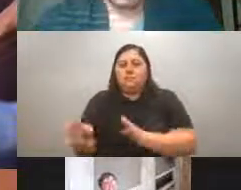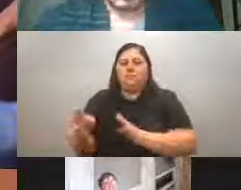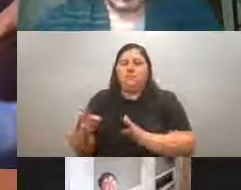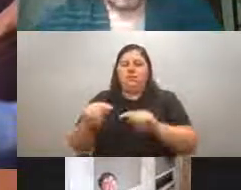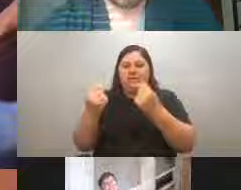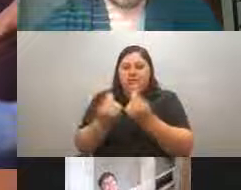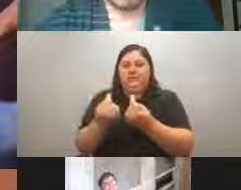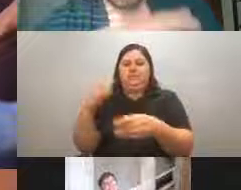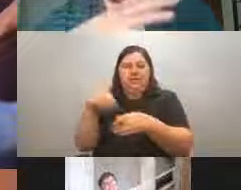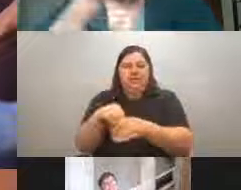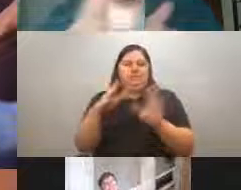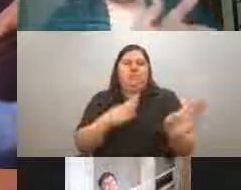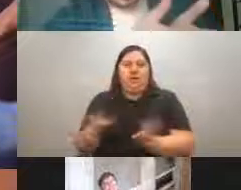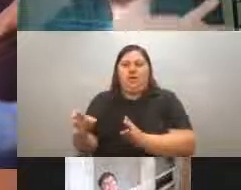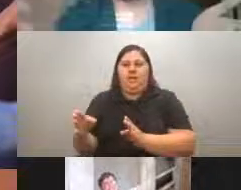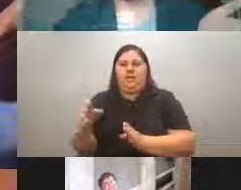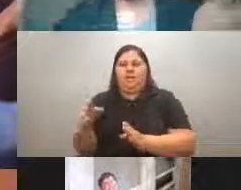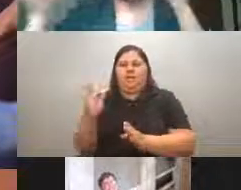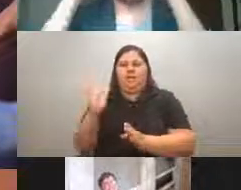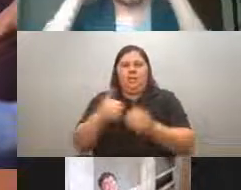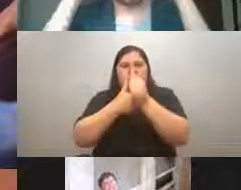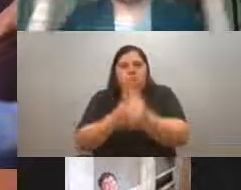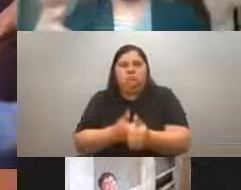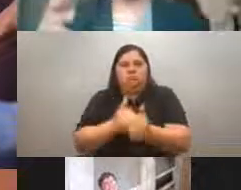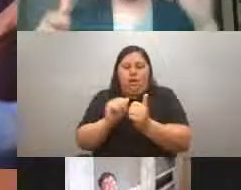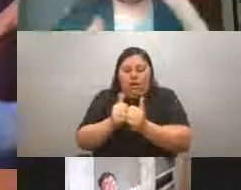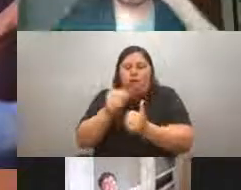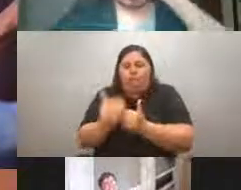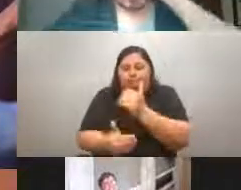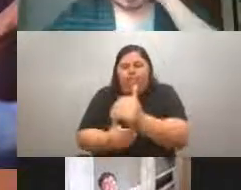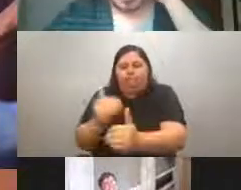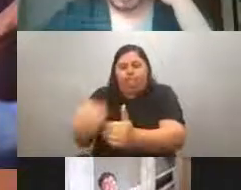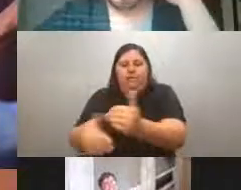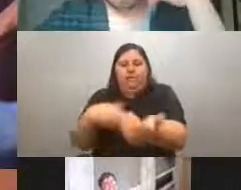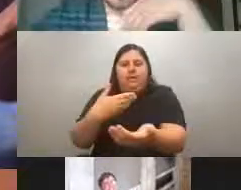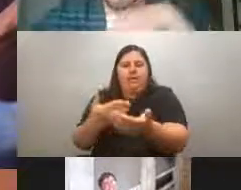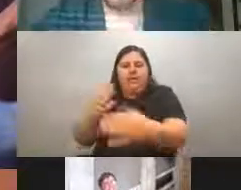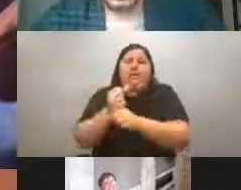plan that will track how we go about getting that information.